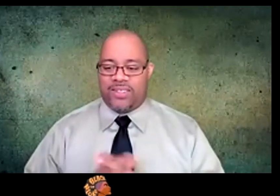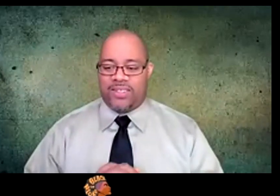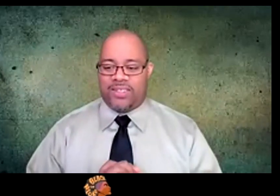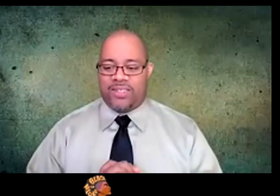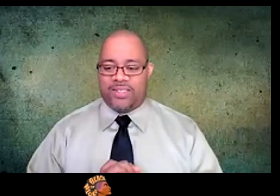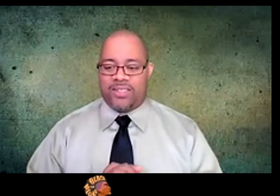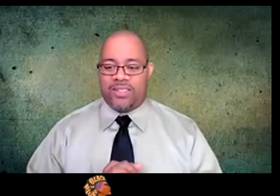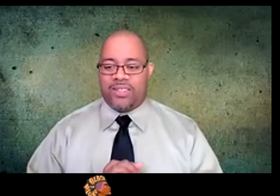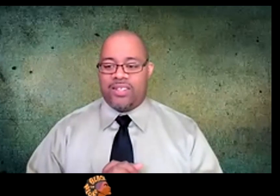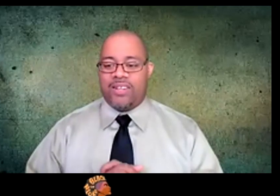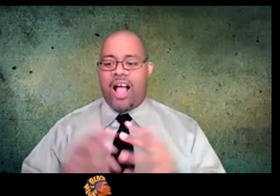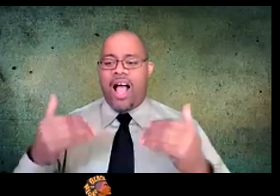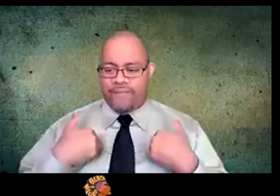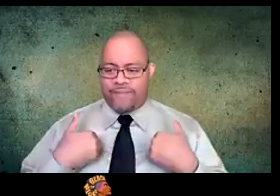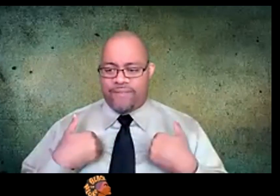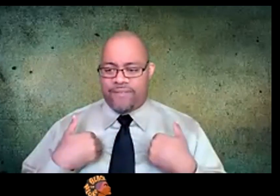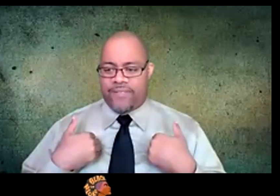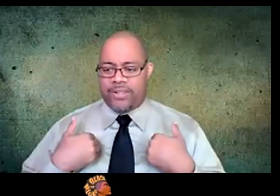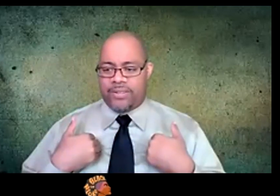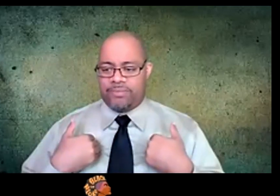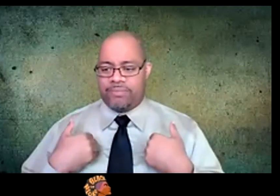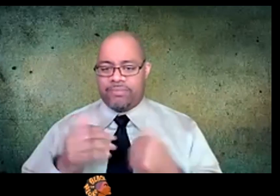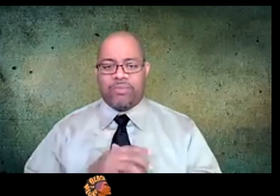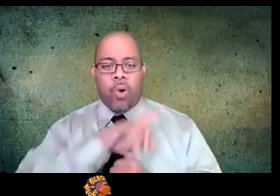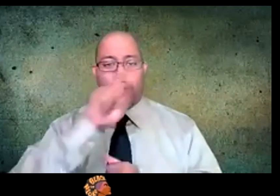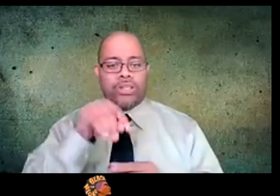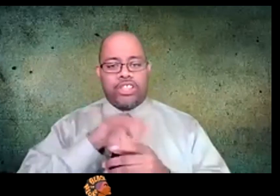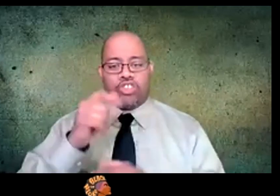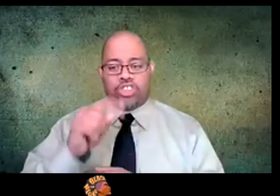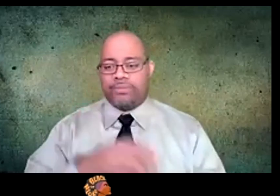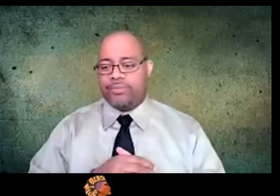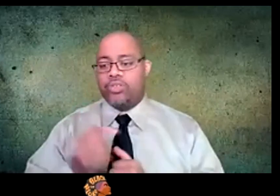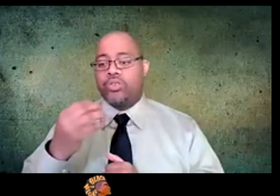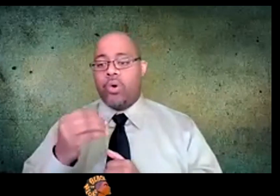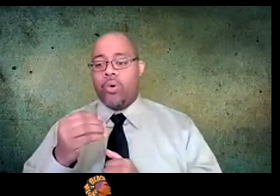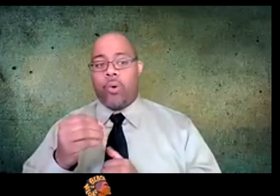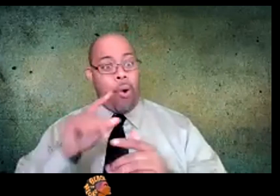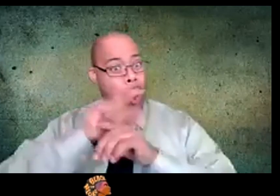it looks like we have a question in the chat. So awesome.